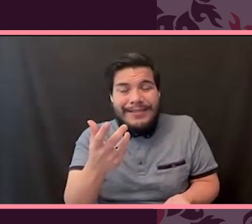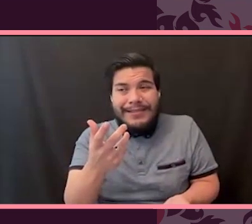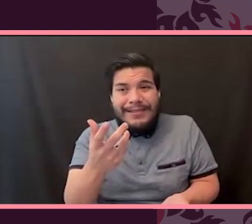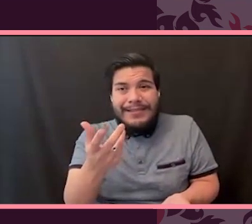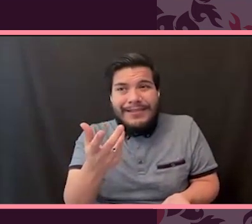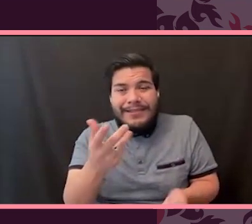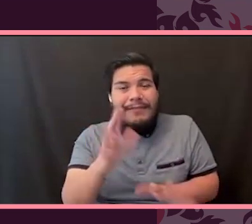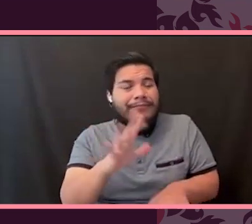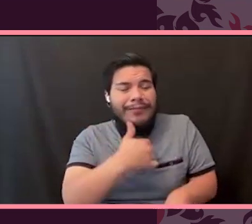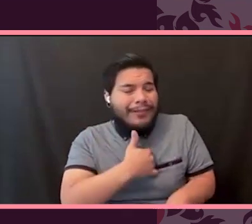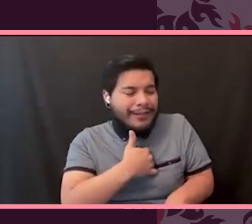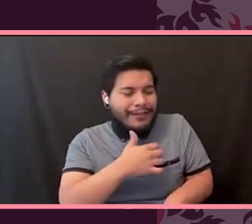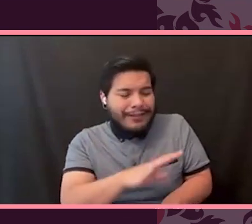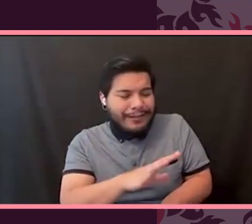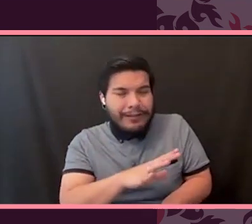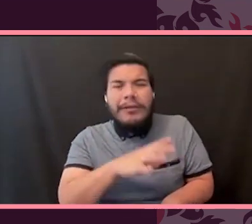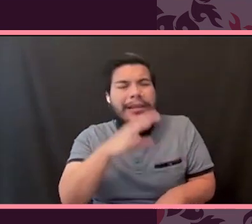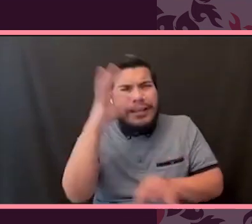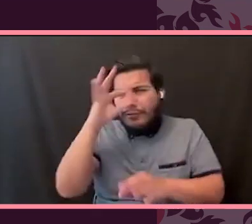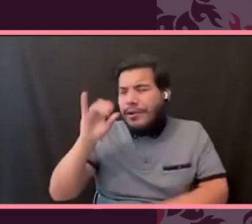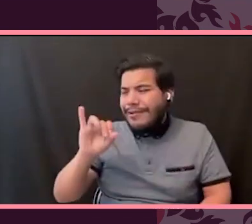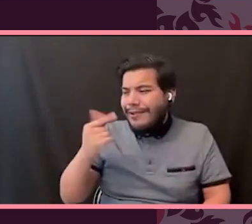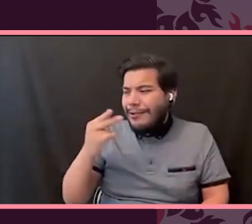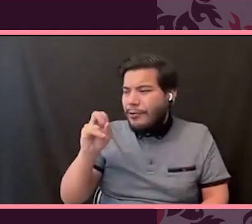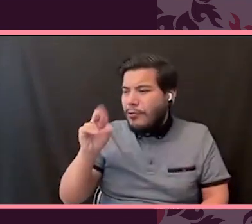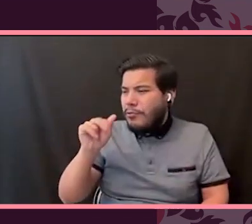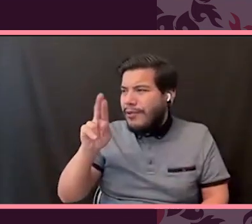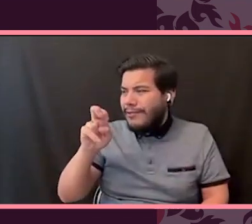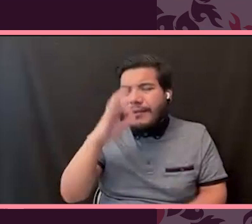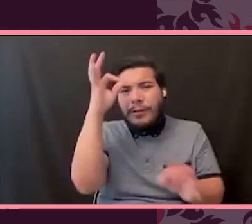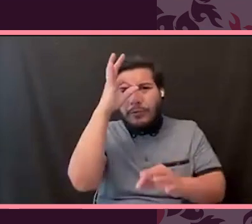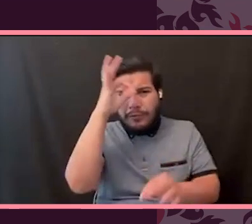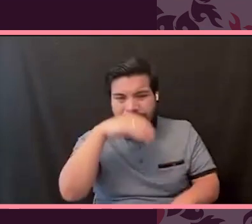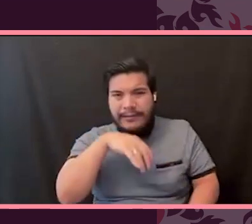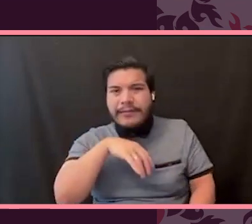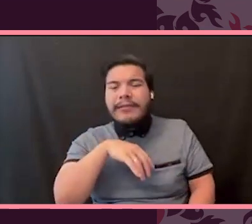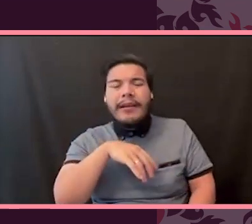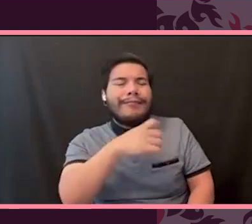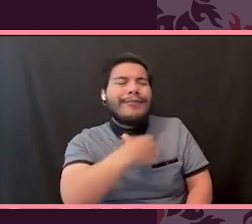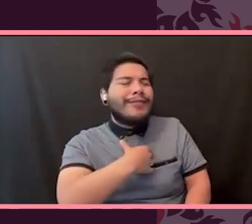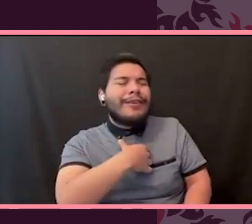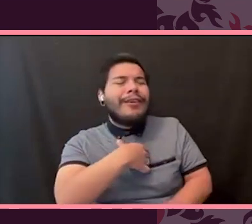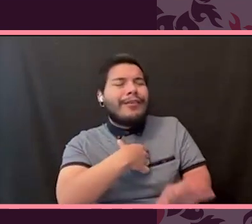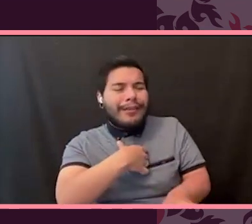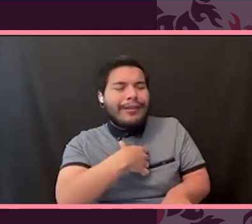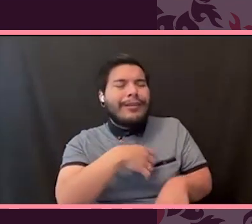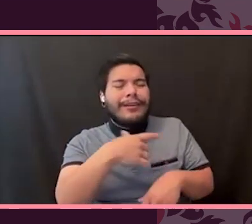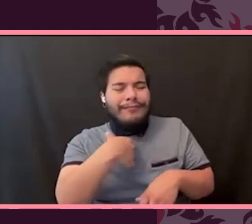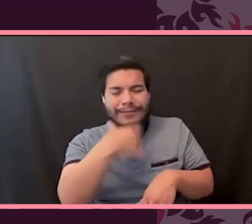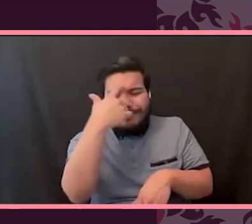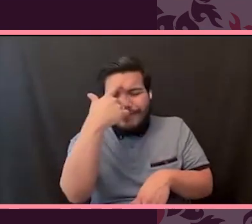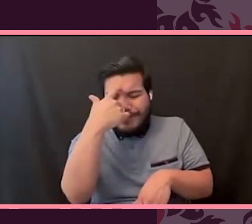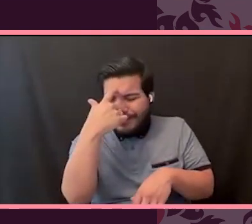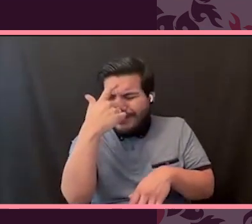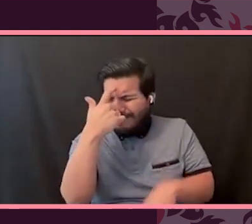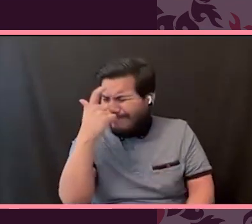I'm sorry, I'm having ignorance and ignorance. Thank intolerance. you. I'm sorry, I'm having a brain okay. moment right now. Okay. Yeah.